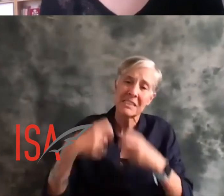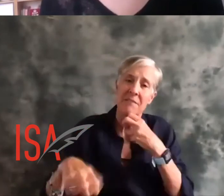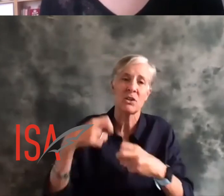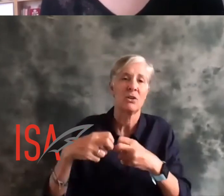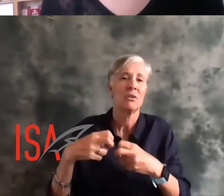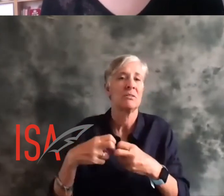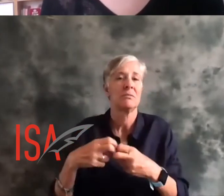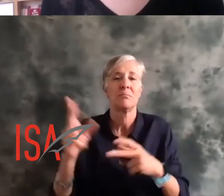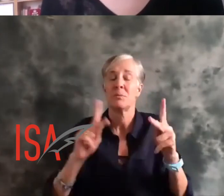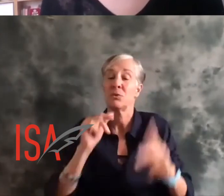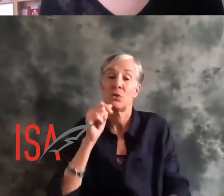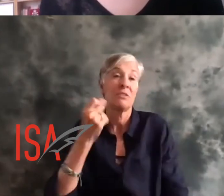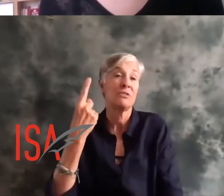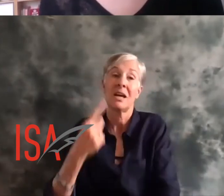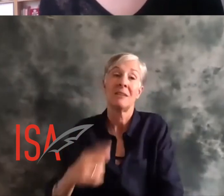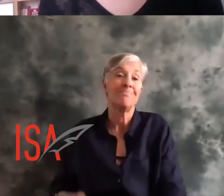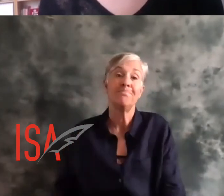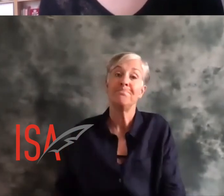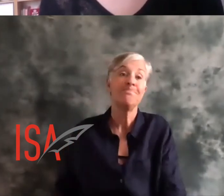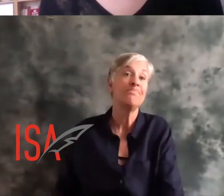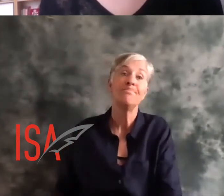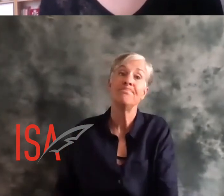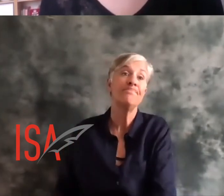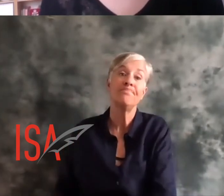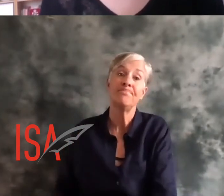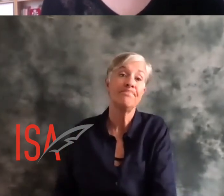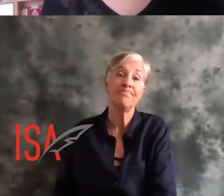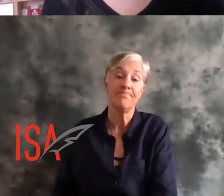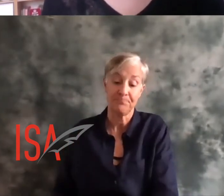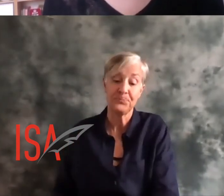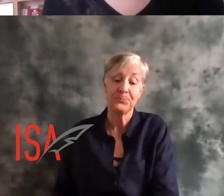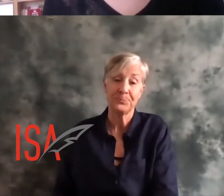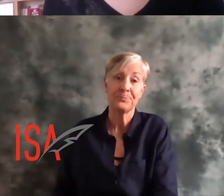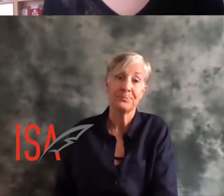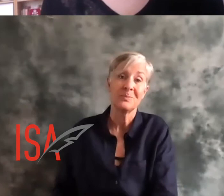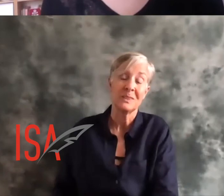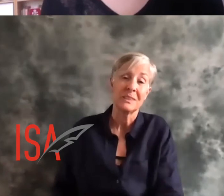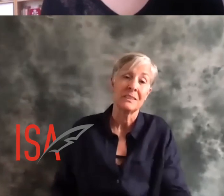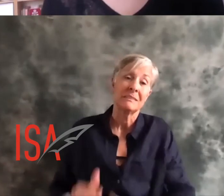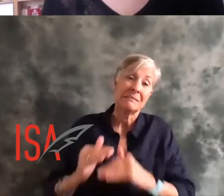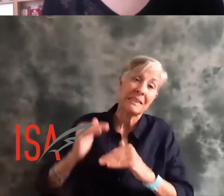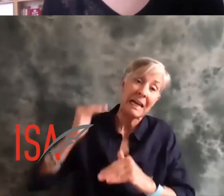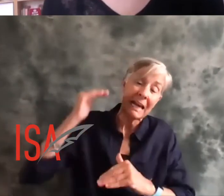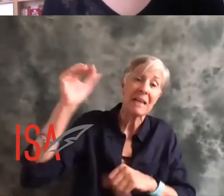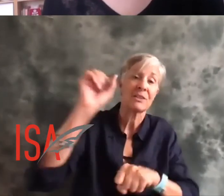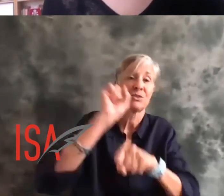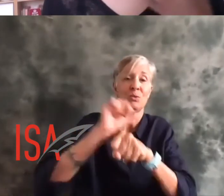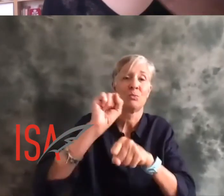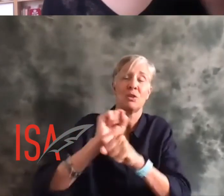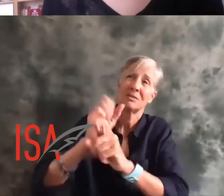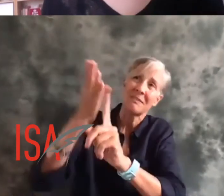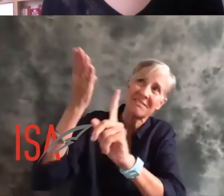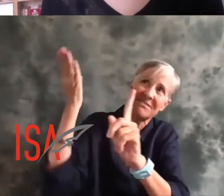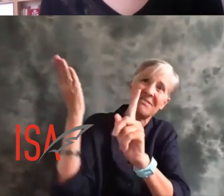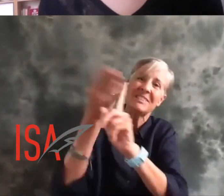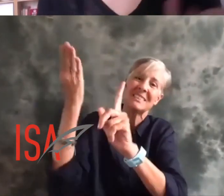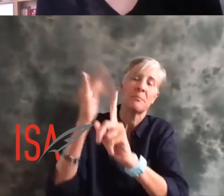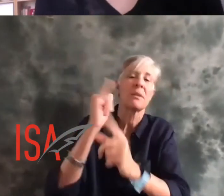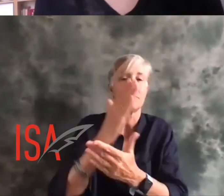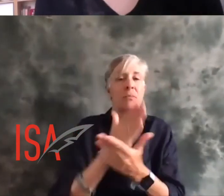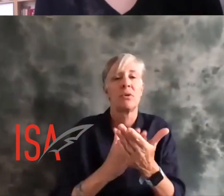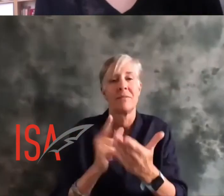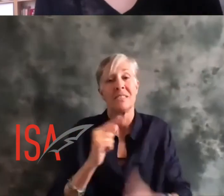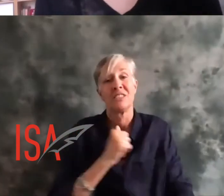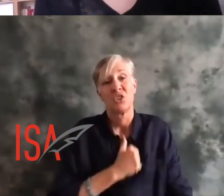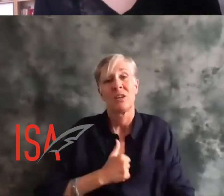not understand, and it's extra work to make them understand, and that's part of it. And I'm